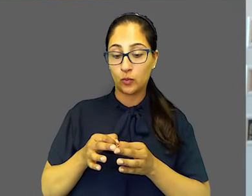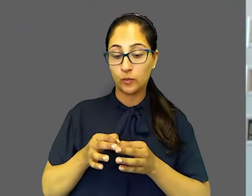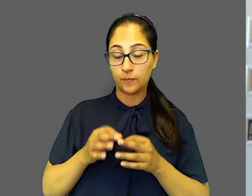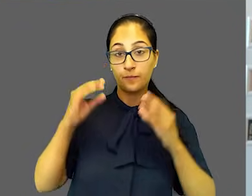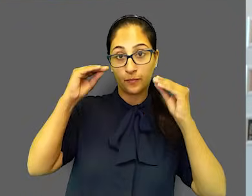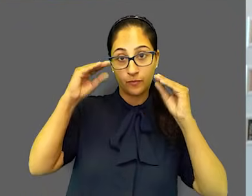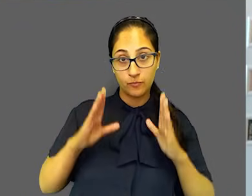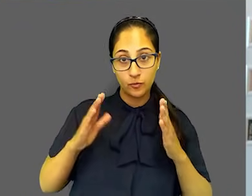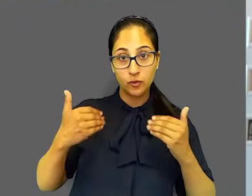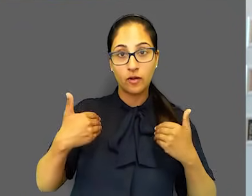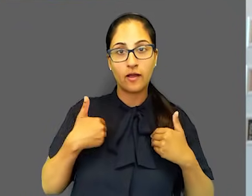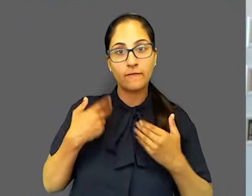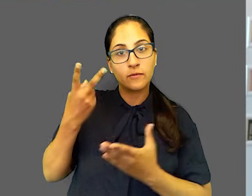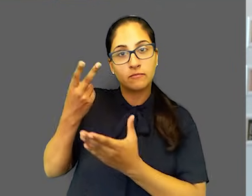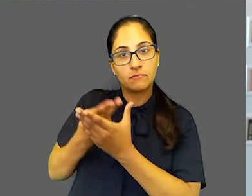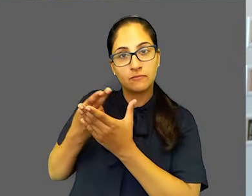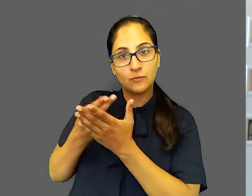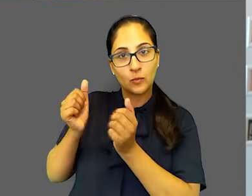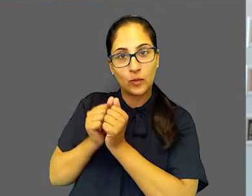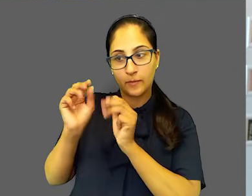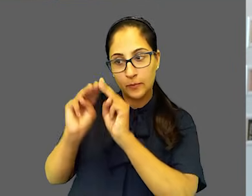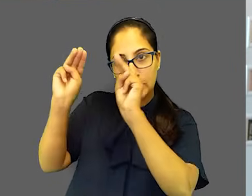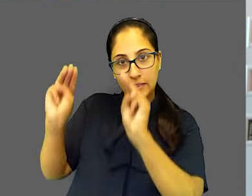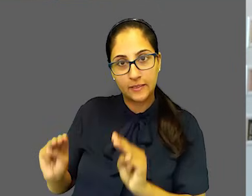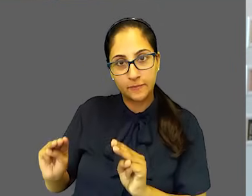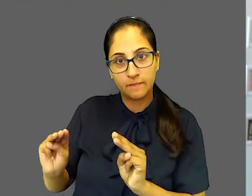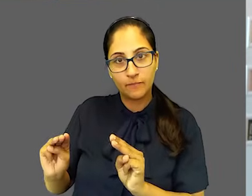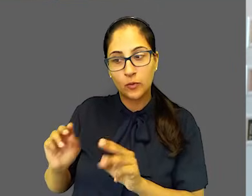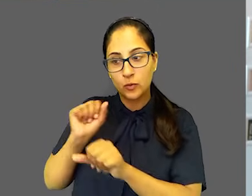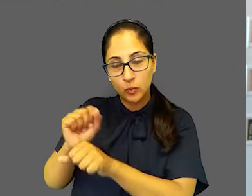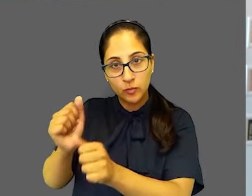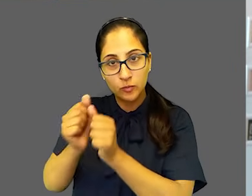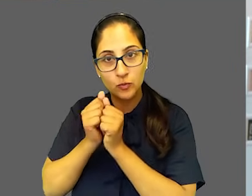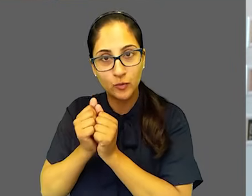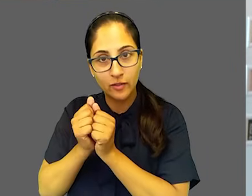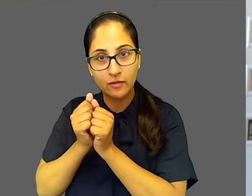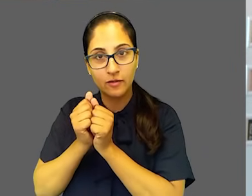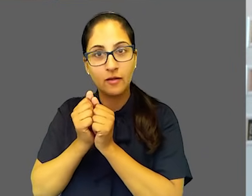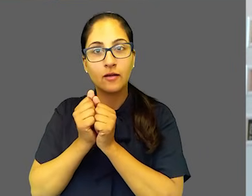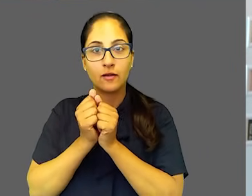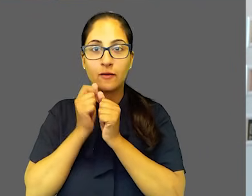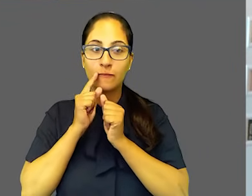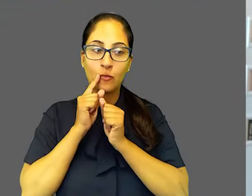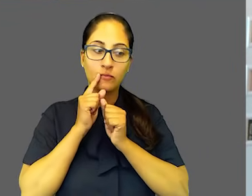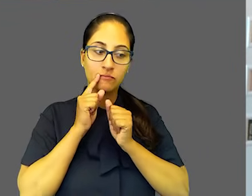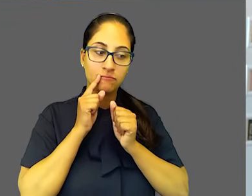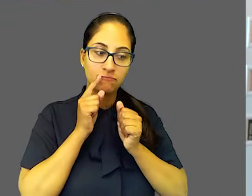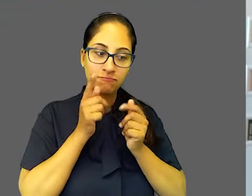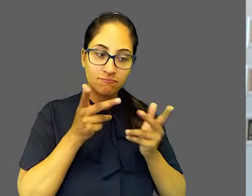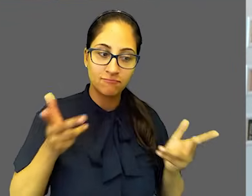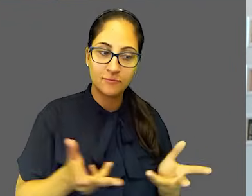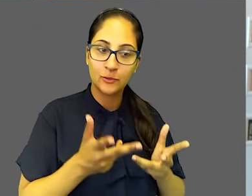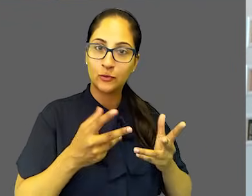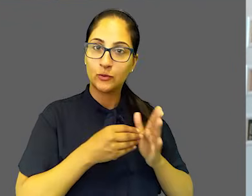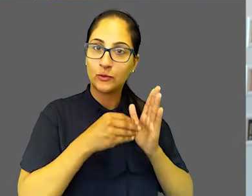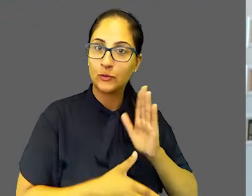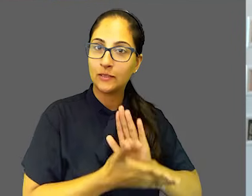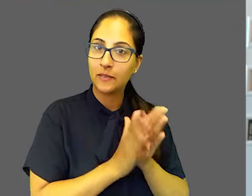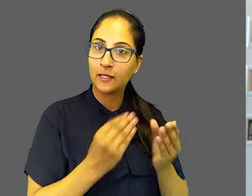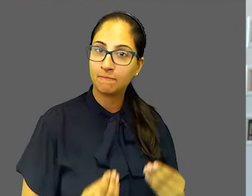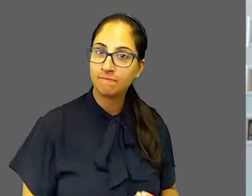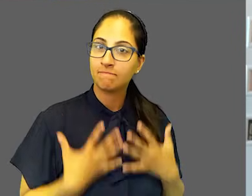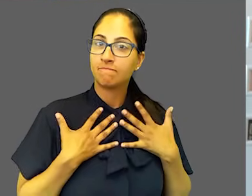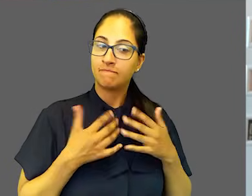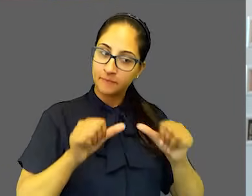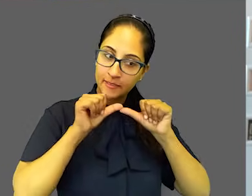with the museum, we look at ways of really inspiring our students to continue to